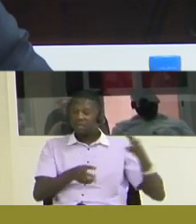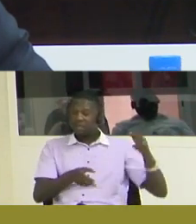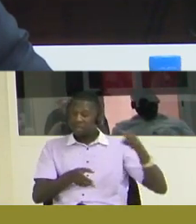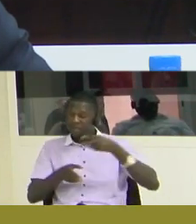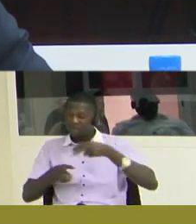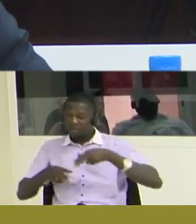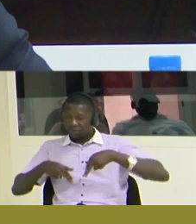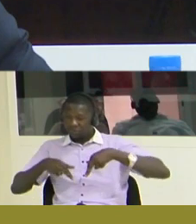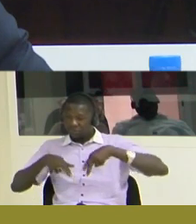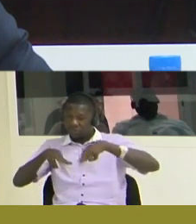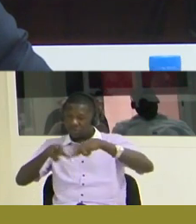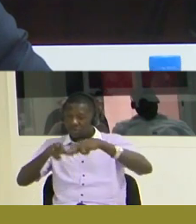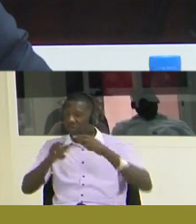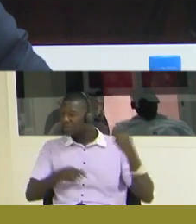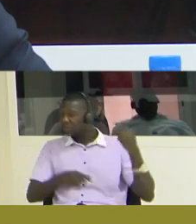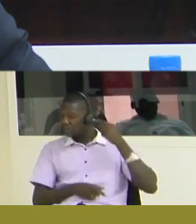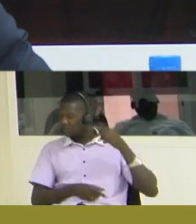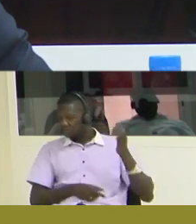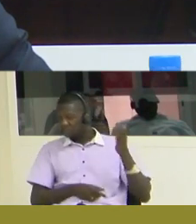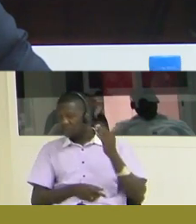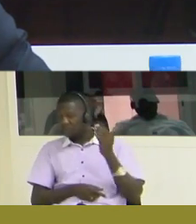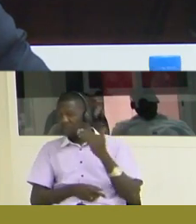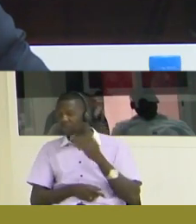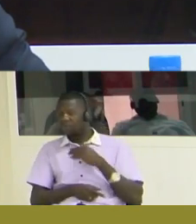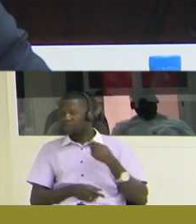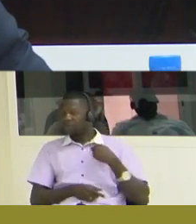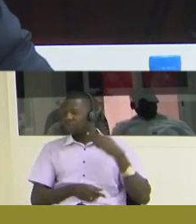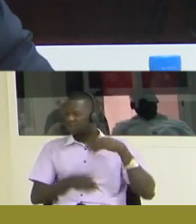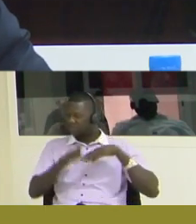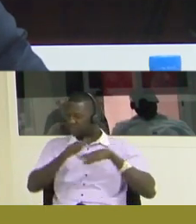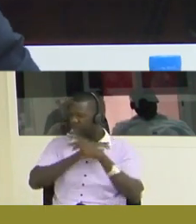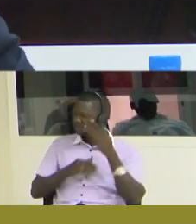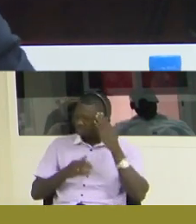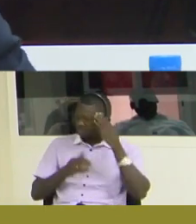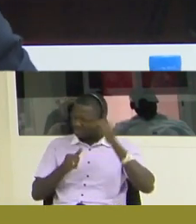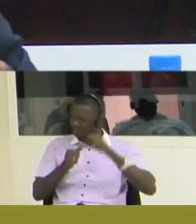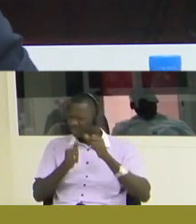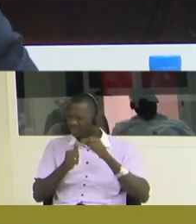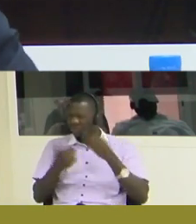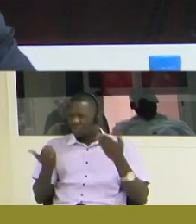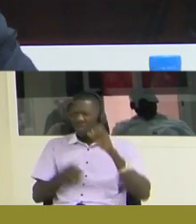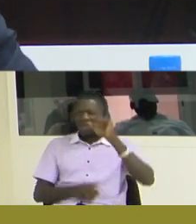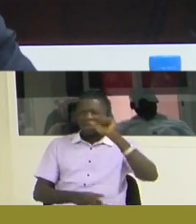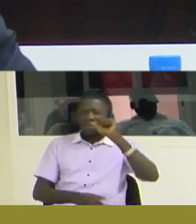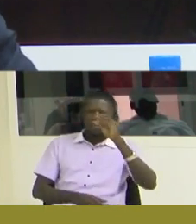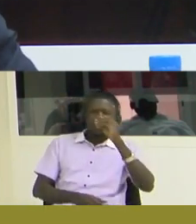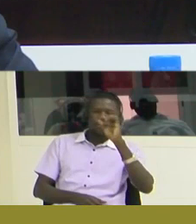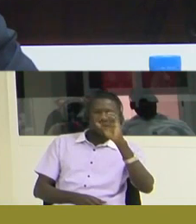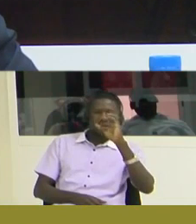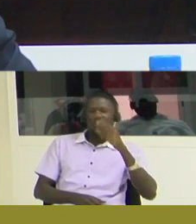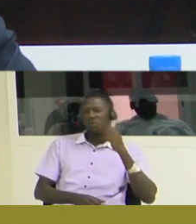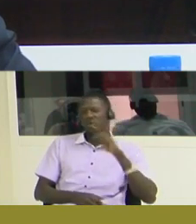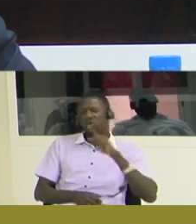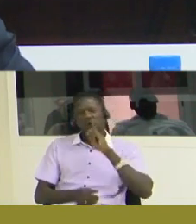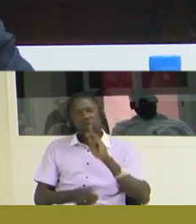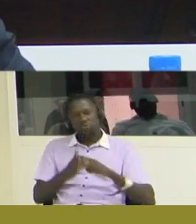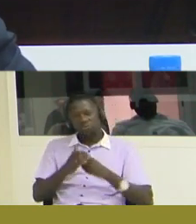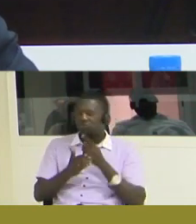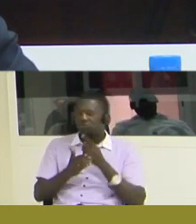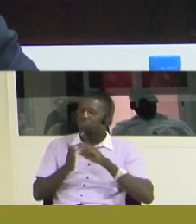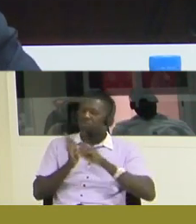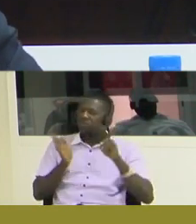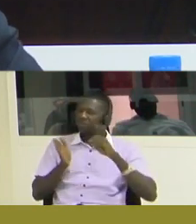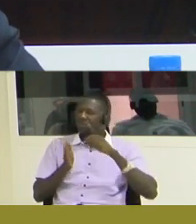came out of the office that I was in I cannot recall whether it was the ADCs or the other private sectors but I was in one of them I